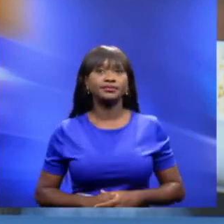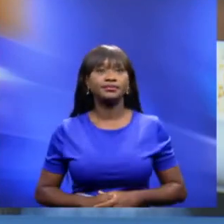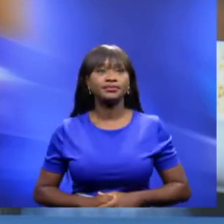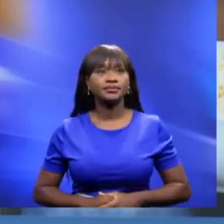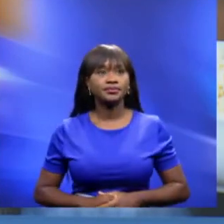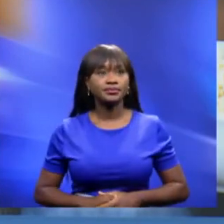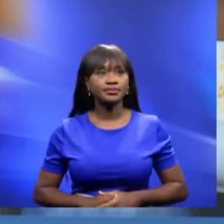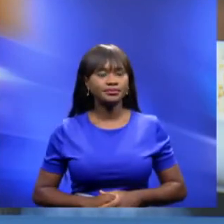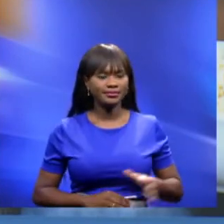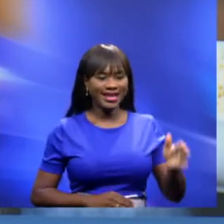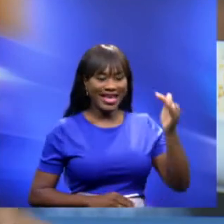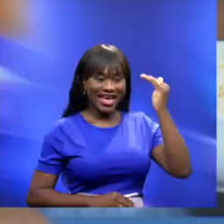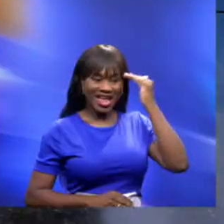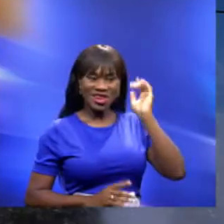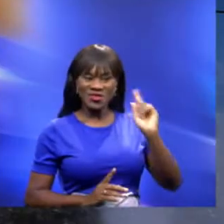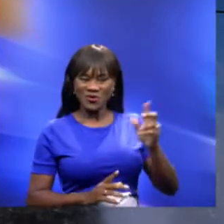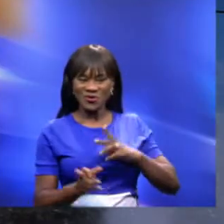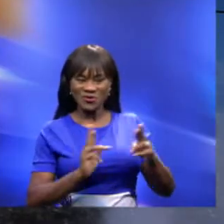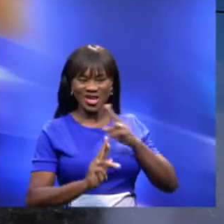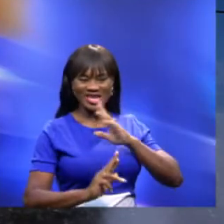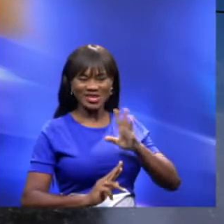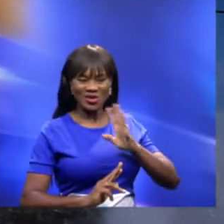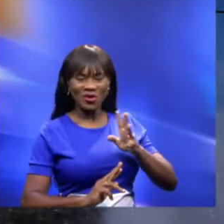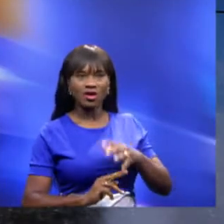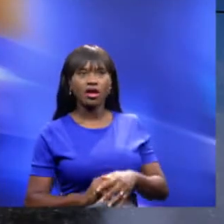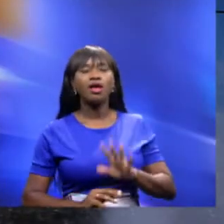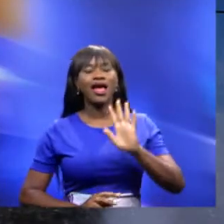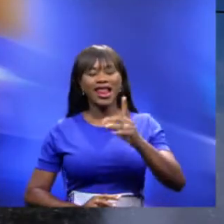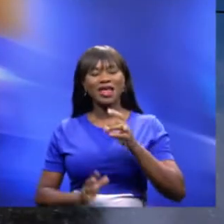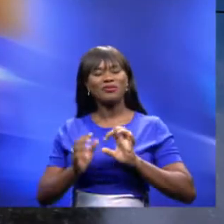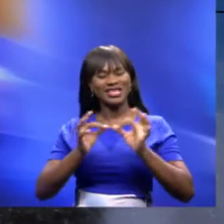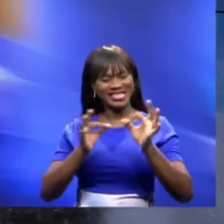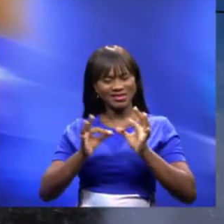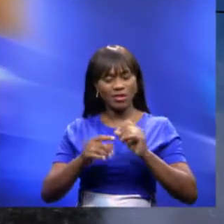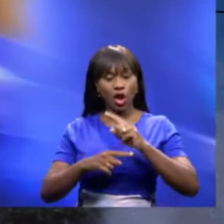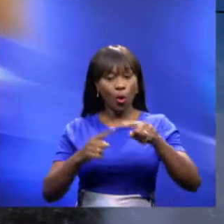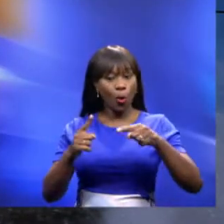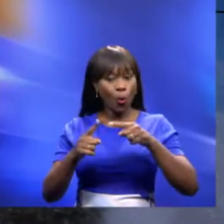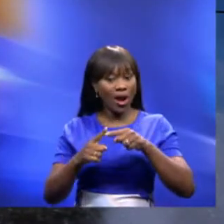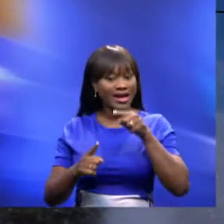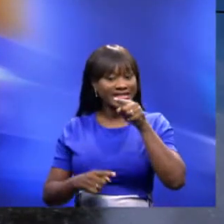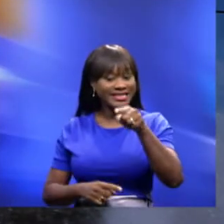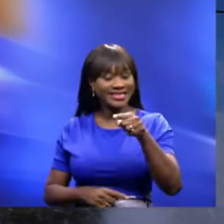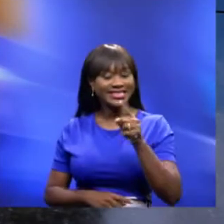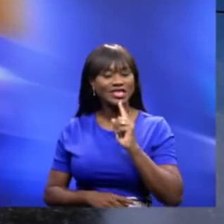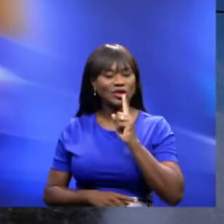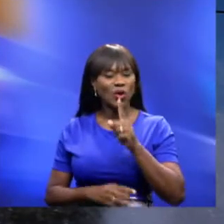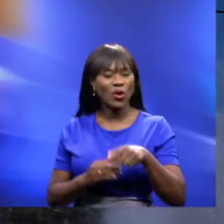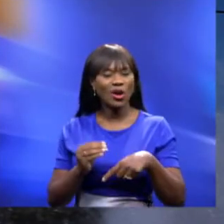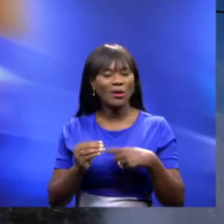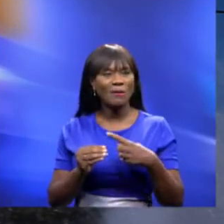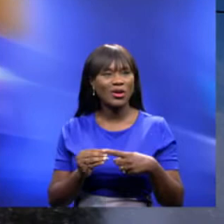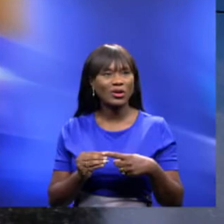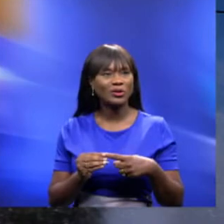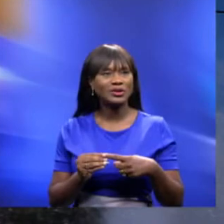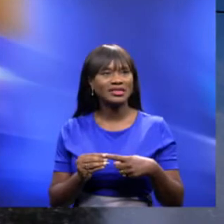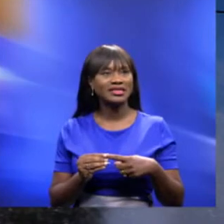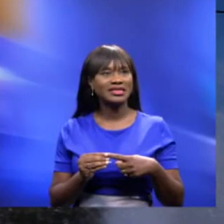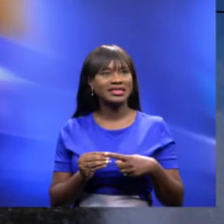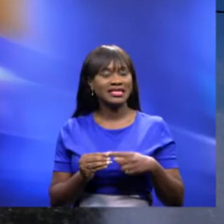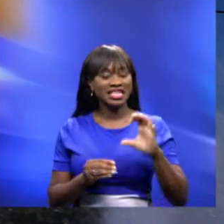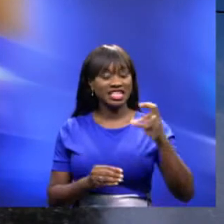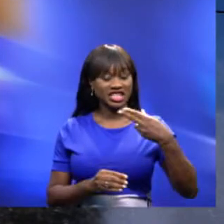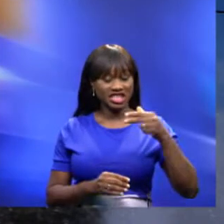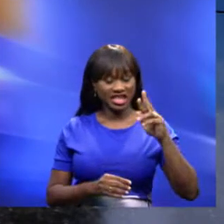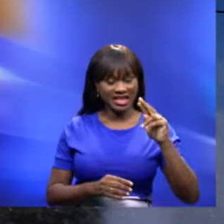know you're chomping at the You know bit. what happened? Though, here, what happened, right? When he mentioned when Charles